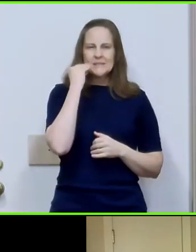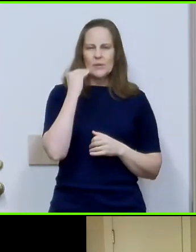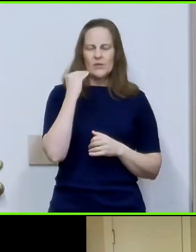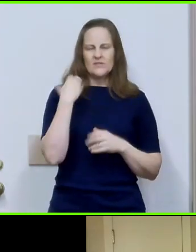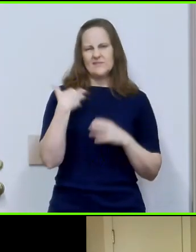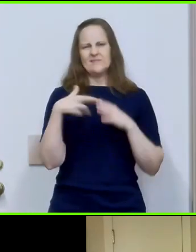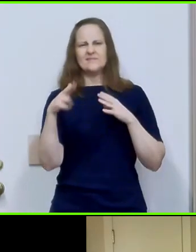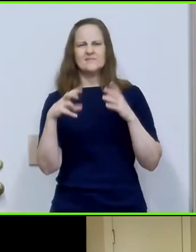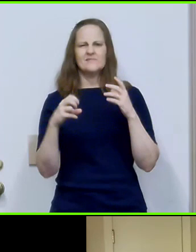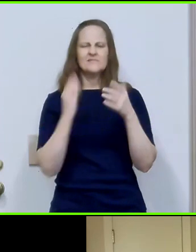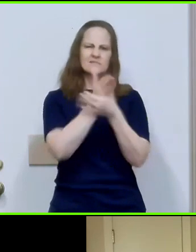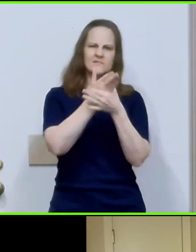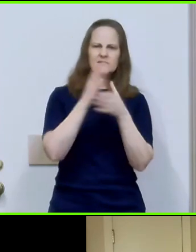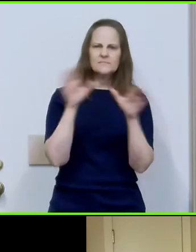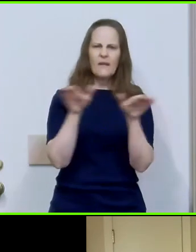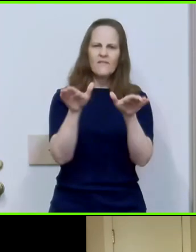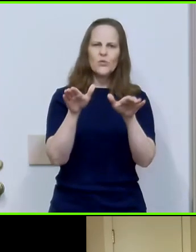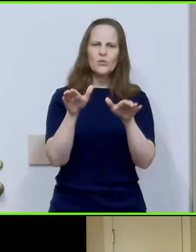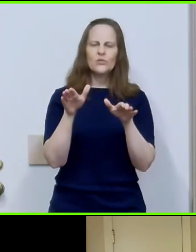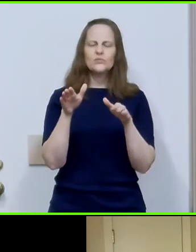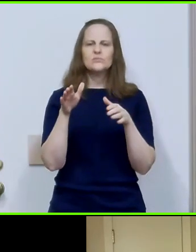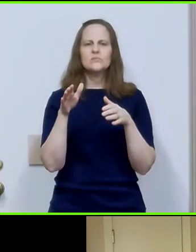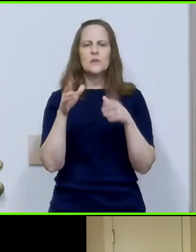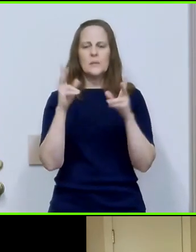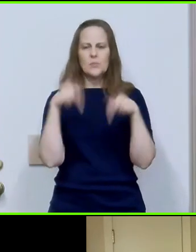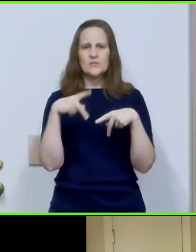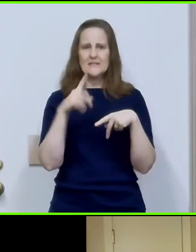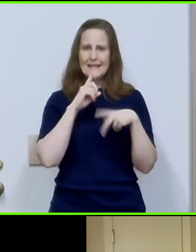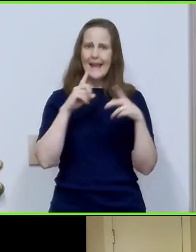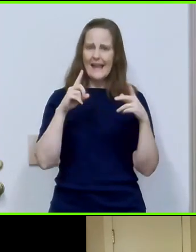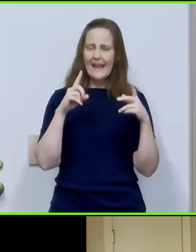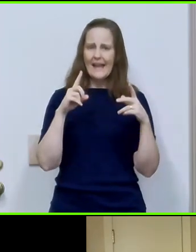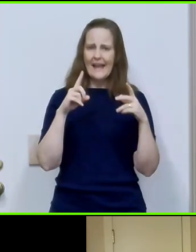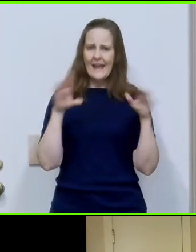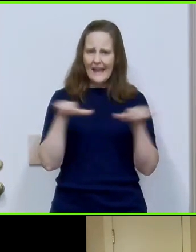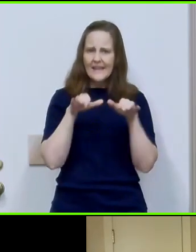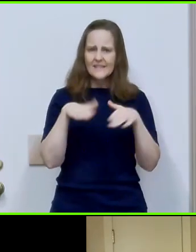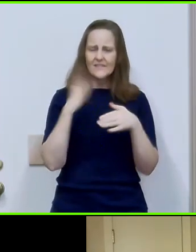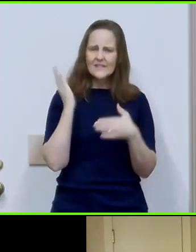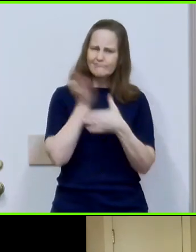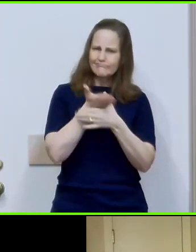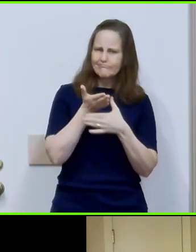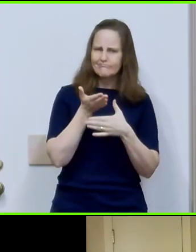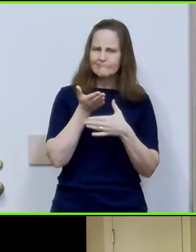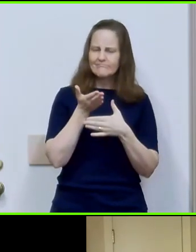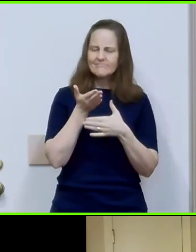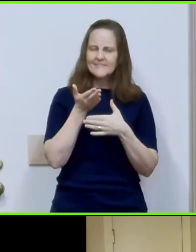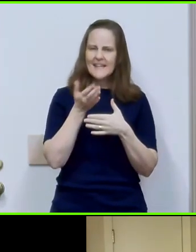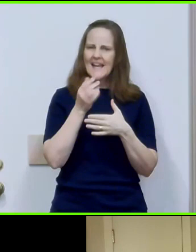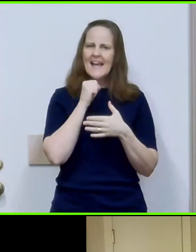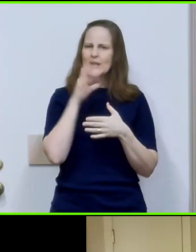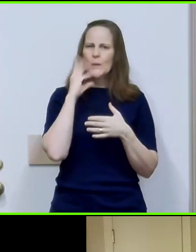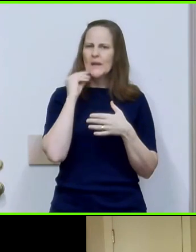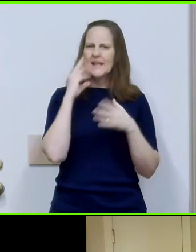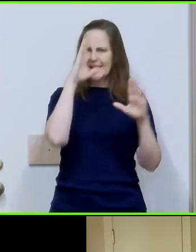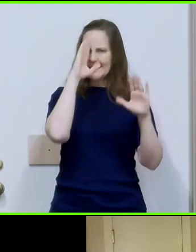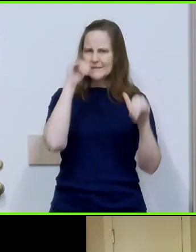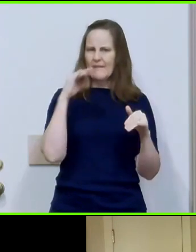encounter disruptive behavior, if someone is actively hostile, that's a whole different event. I don't expect faculty and staff members